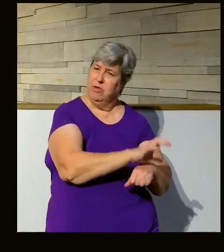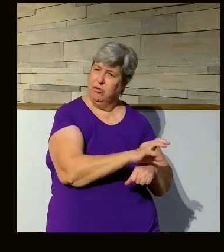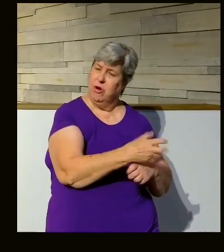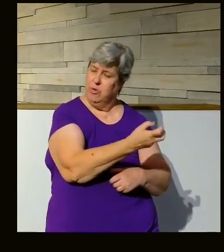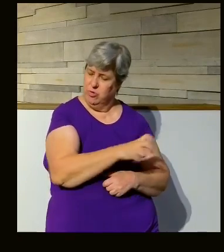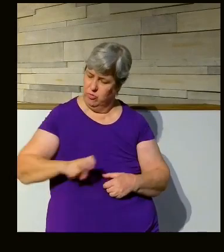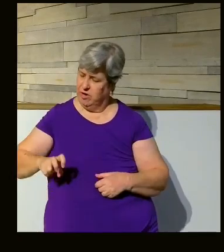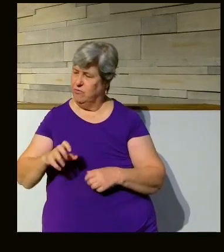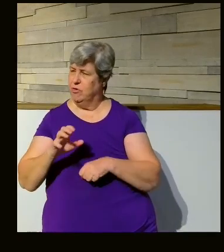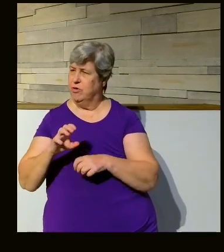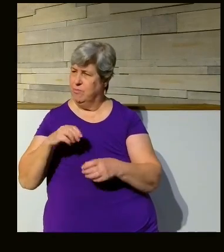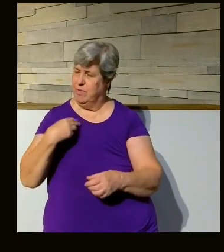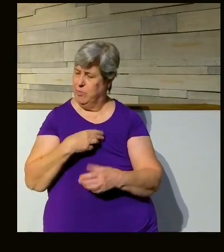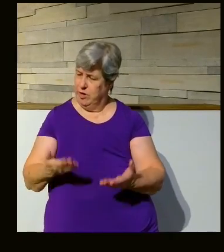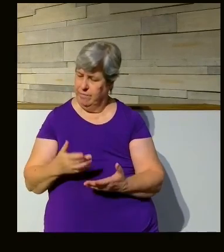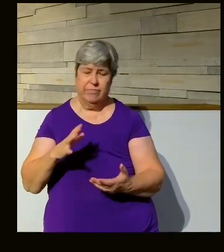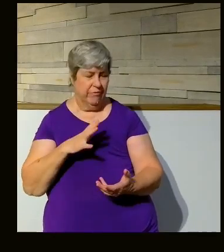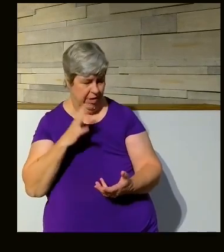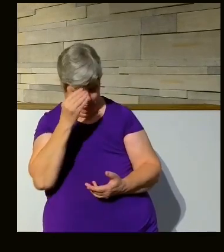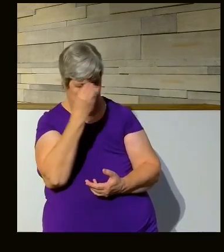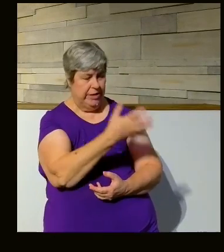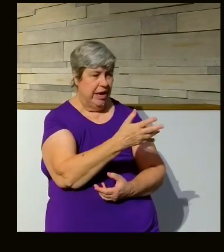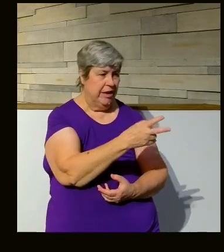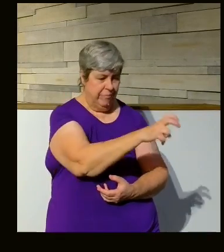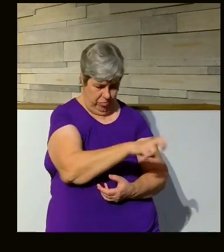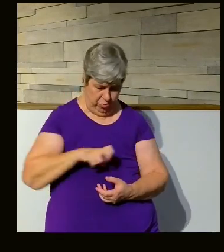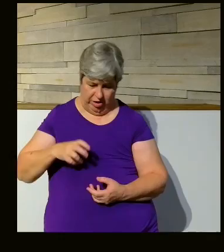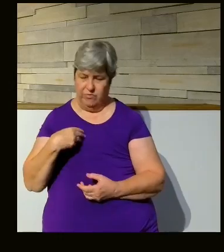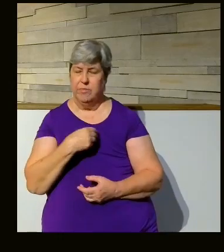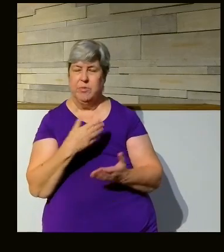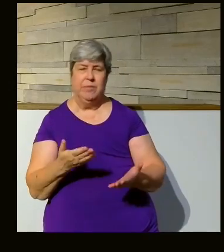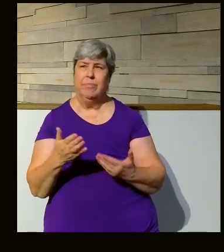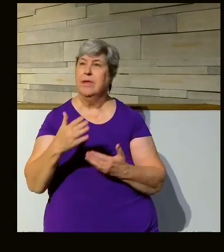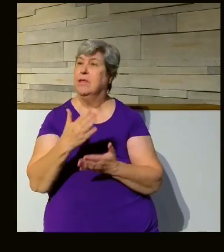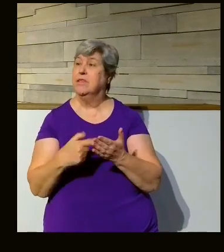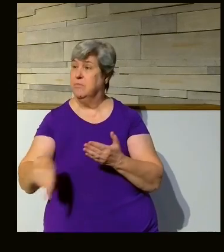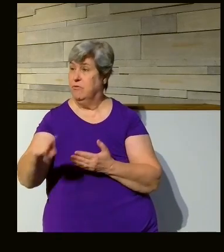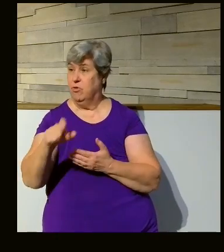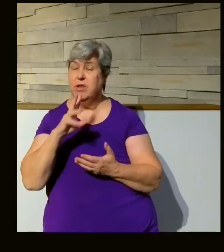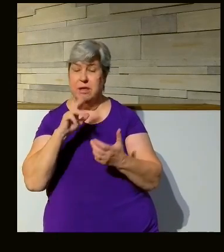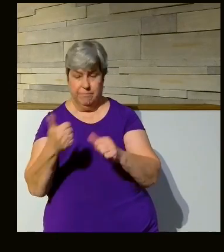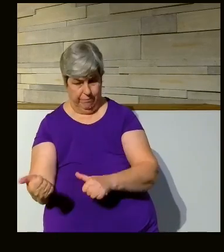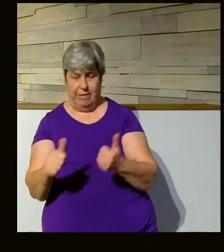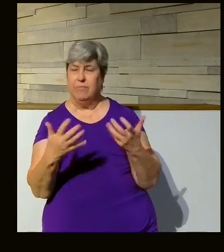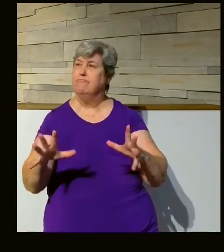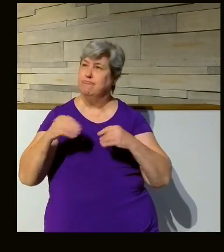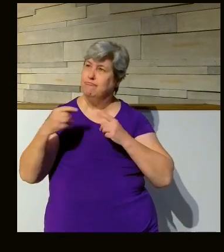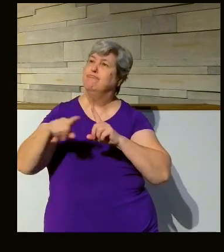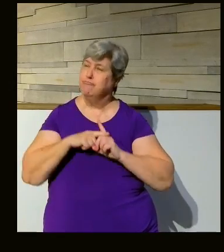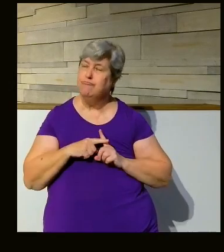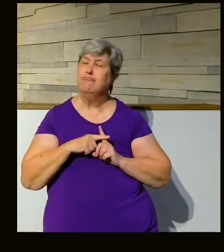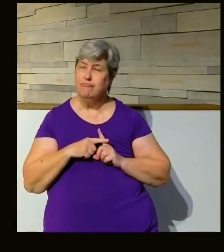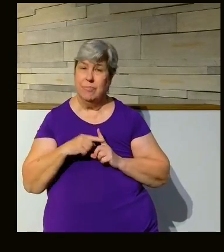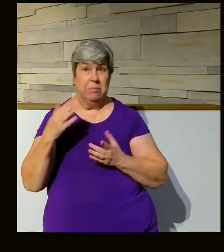you to transfer the letter here. All right, we can do that. We'll tell them, take you off the roll over there. We'll put you here. Some of you need to be baptized. You accept Christ as your